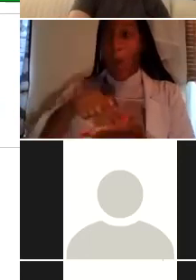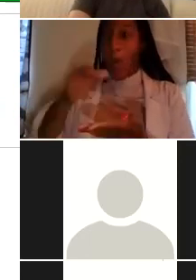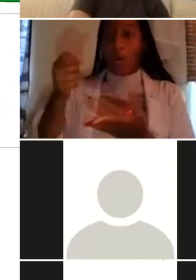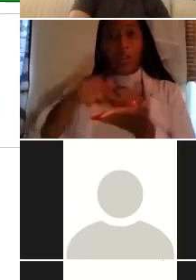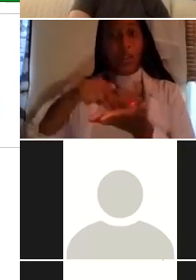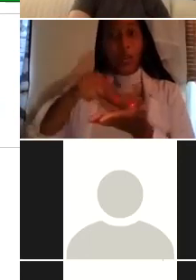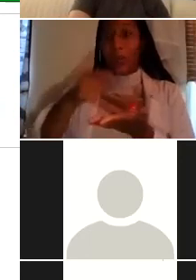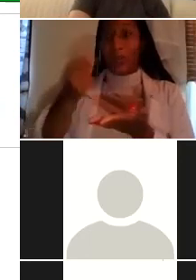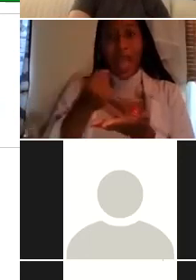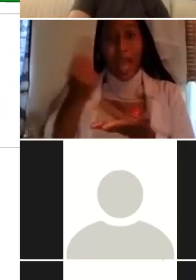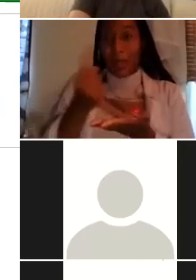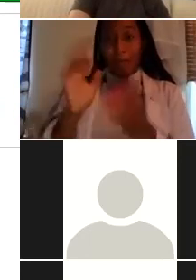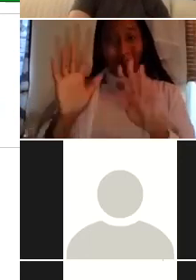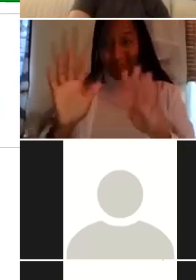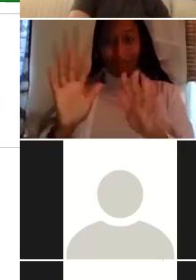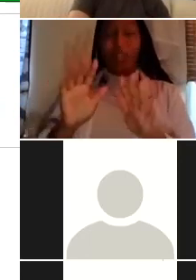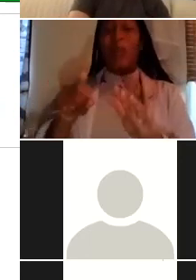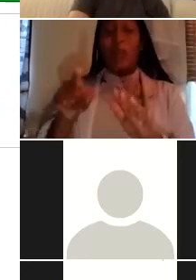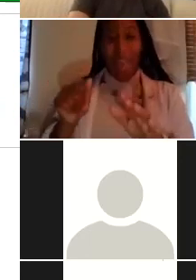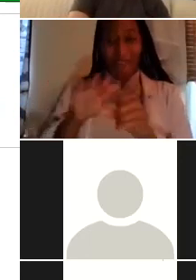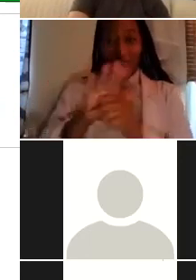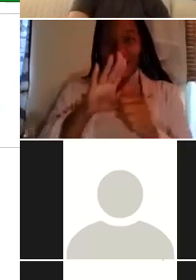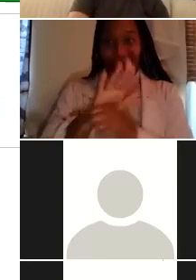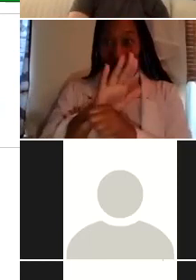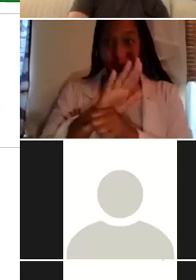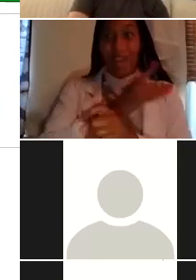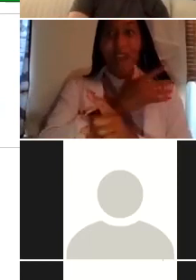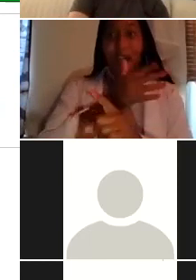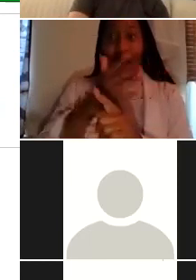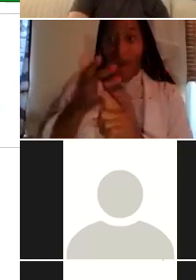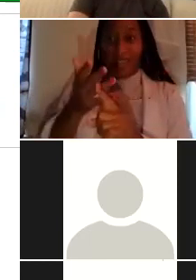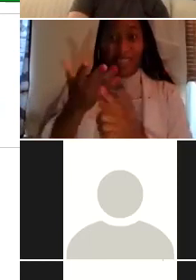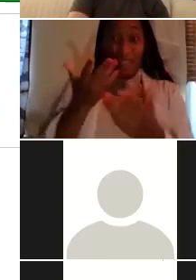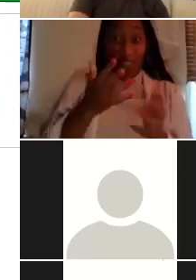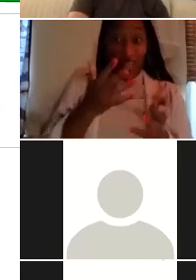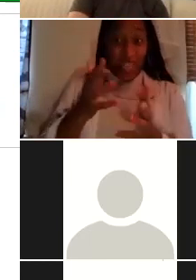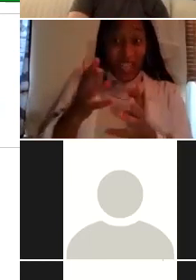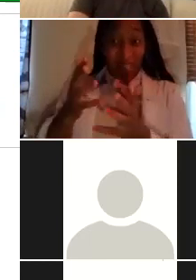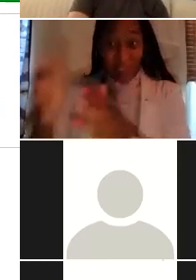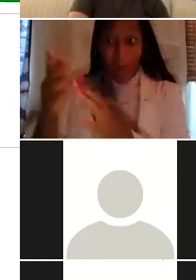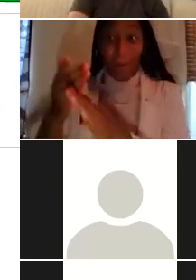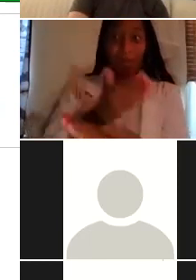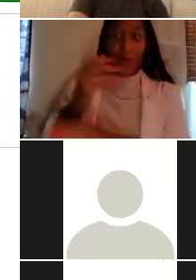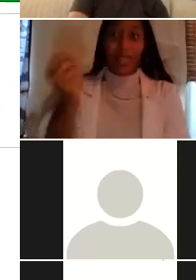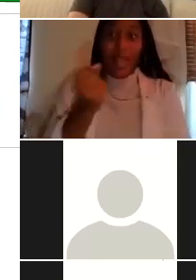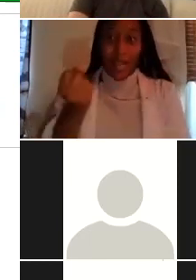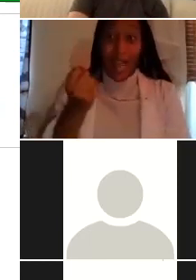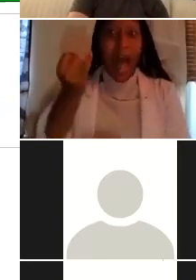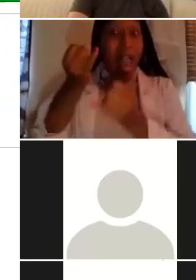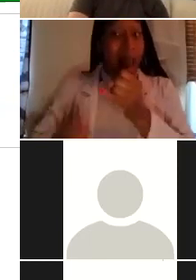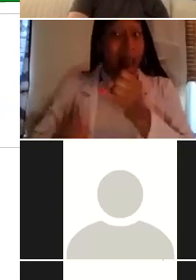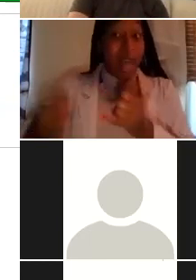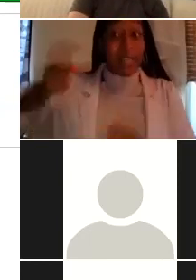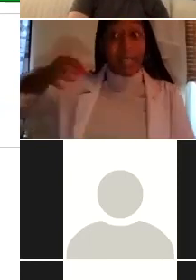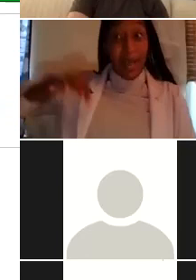enough things due on Saturday and your midterm. So I'll put the last bonus. I'll move it. Okay, so don't